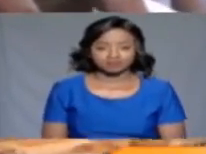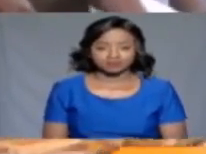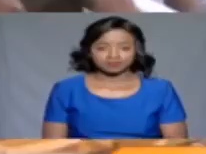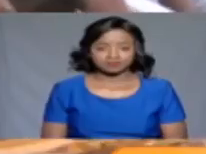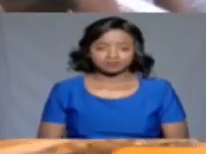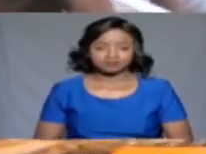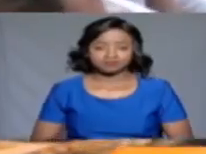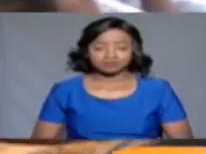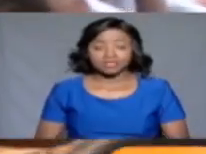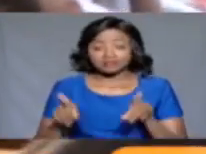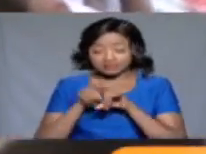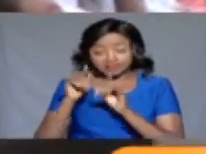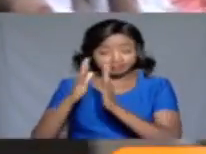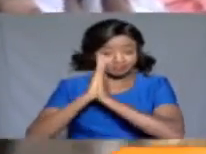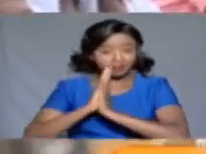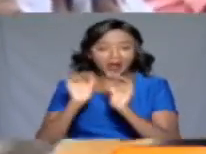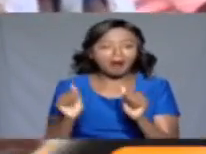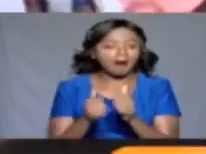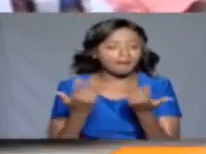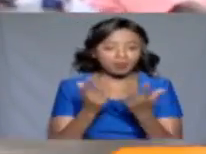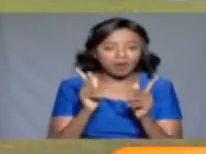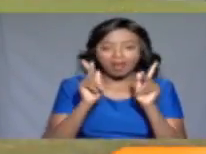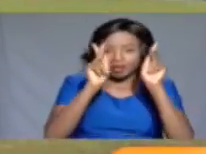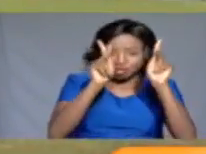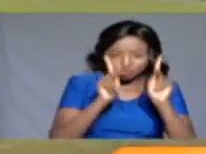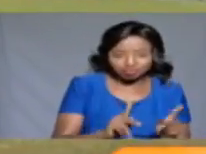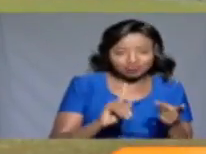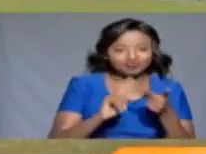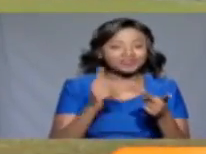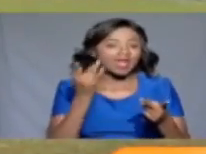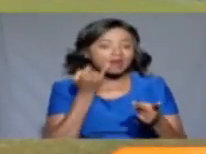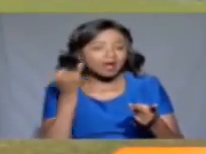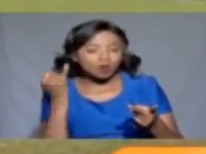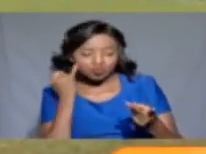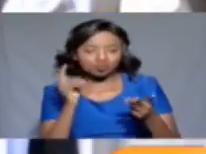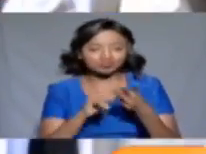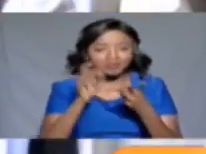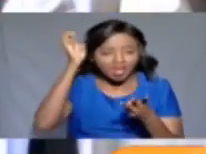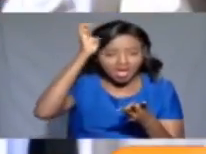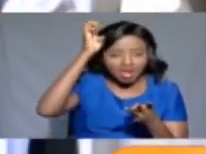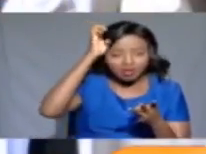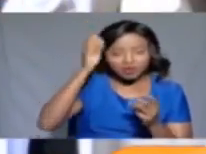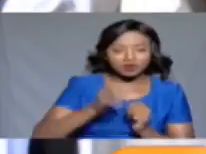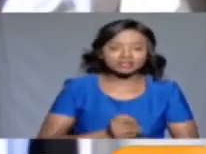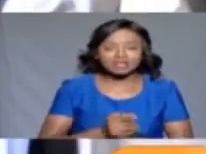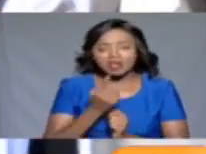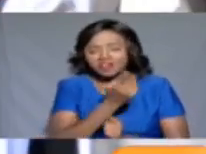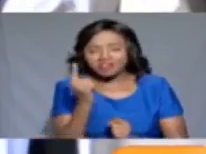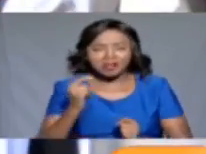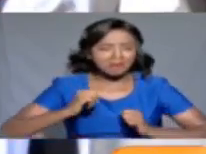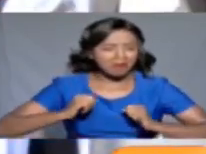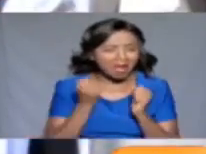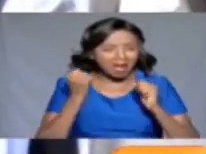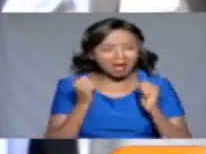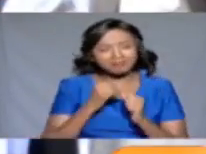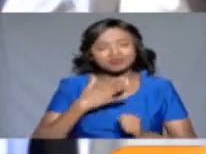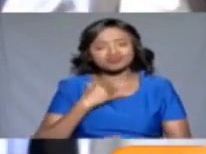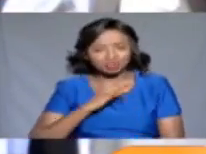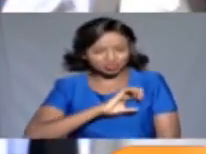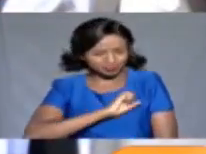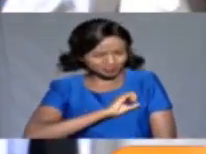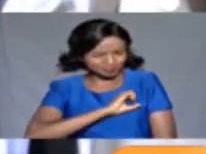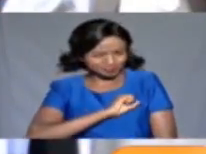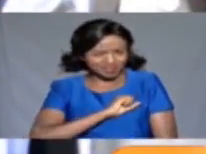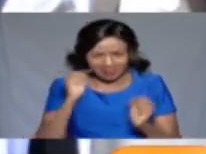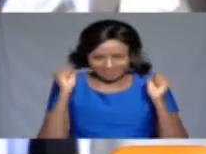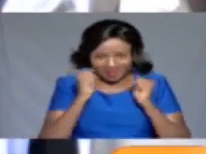The prayers were also held in Kisumu, Nakuru, and Eldoret, with faithful braving the chilly weather to mark the holy day